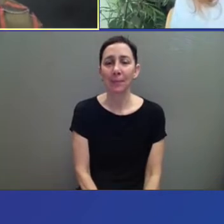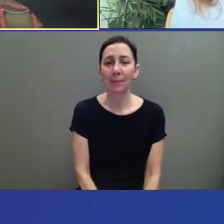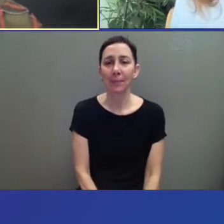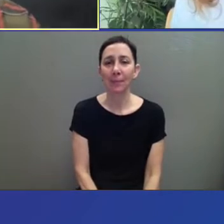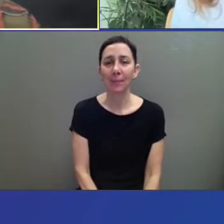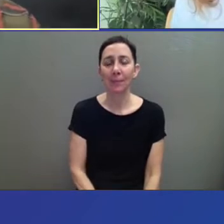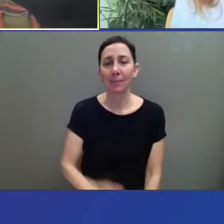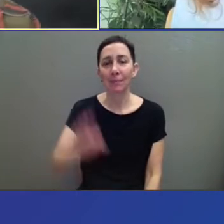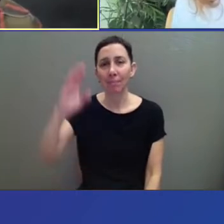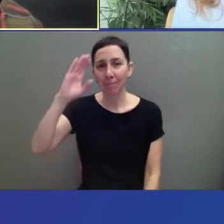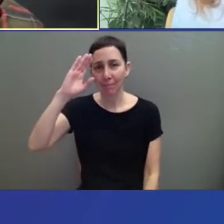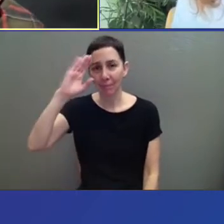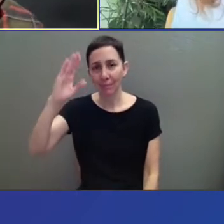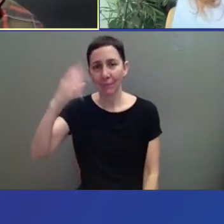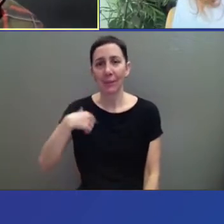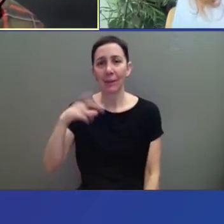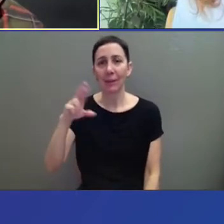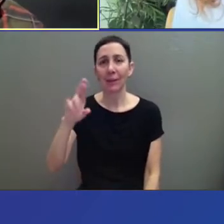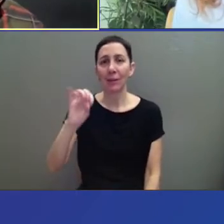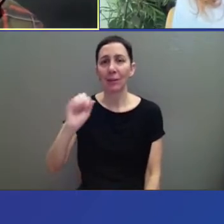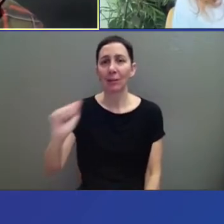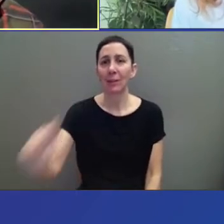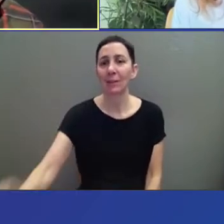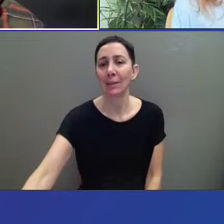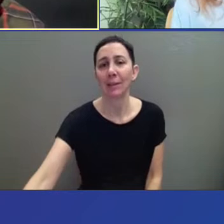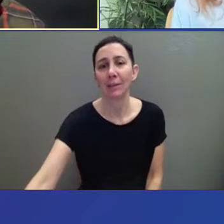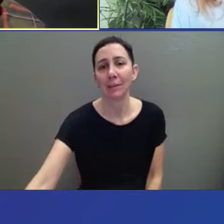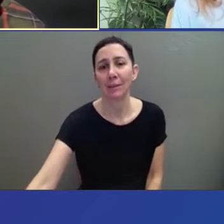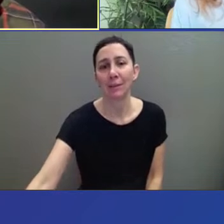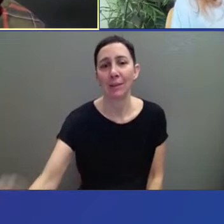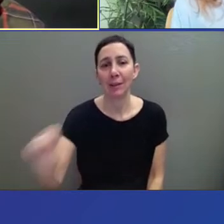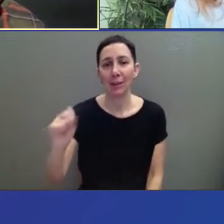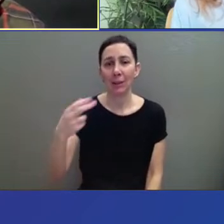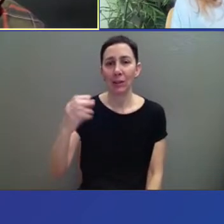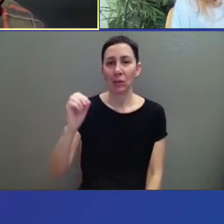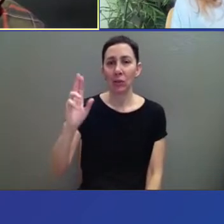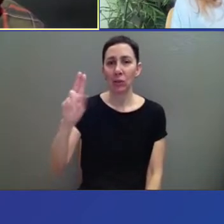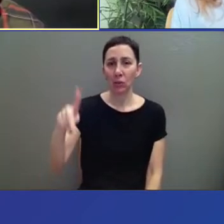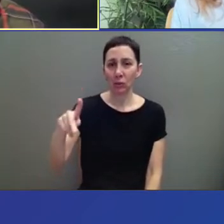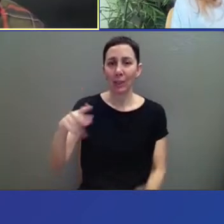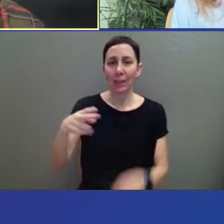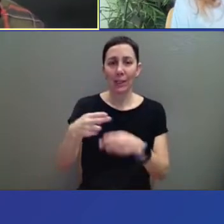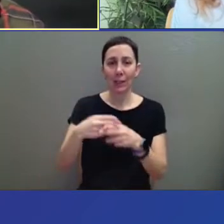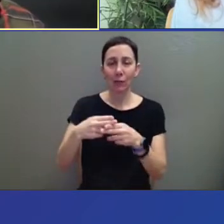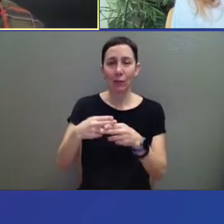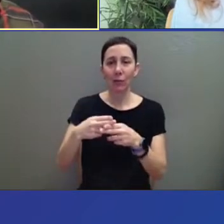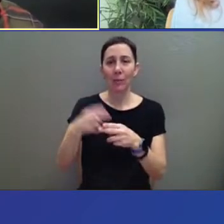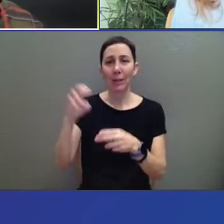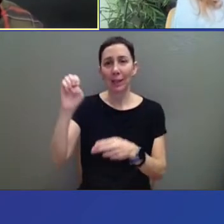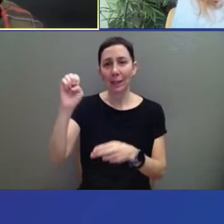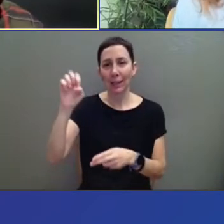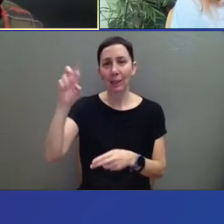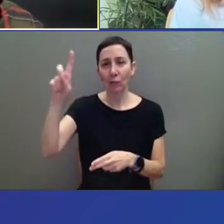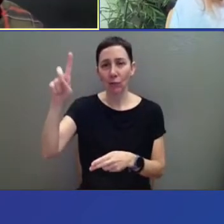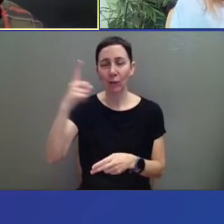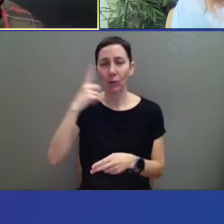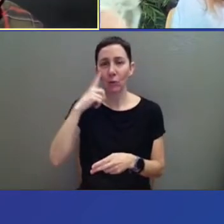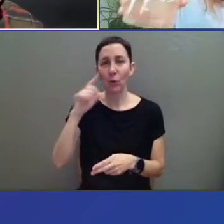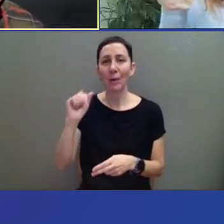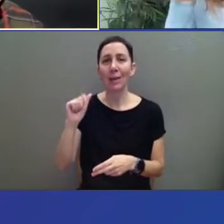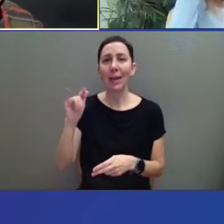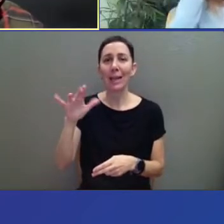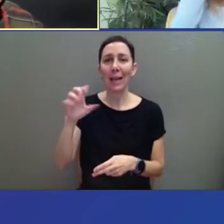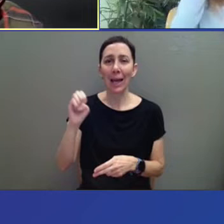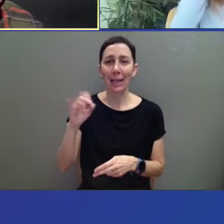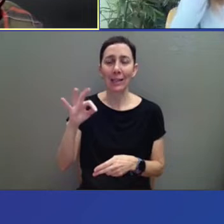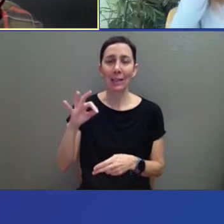Hi, folks. My name is Risa Shoup. I am the interim executive director of the Alliance of Resident Theaters New